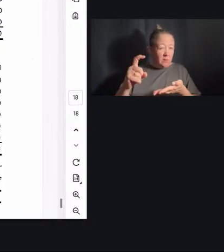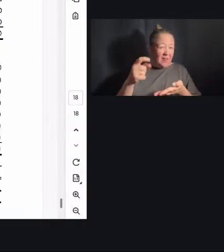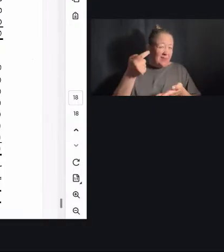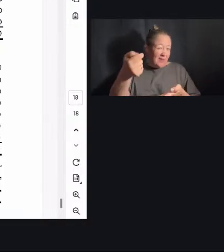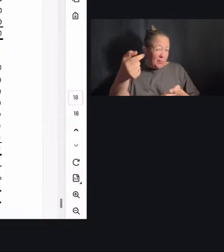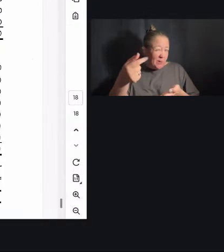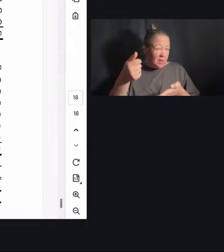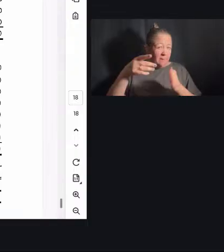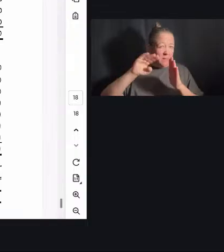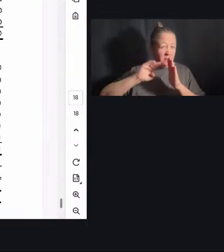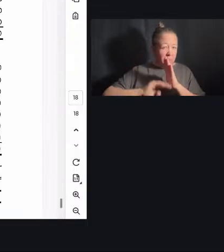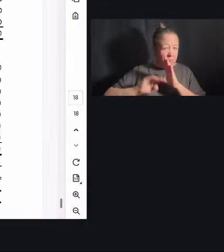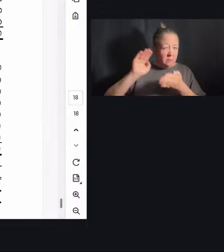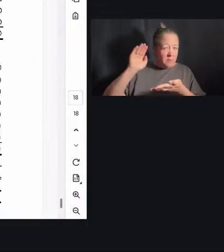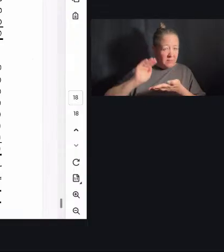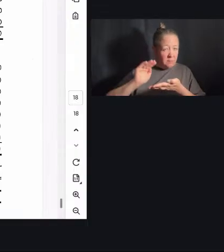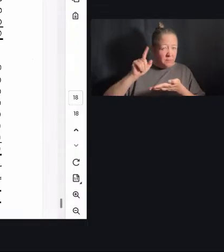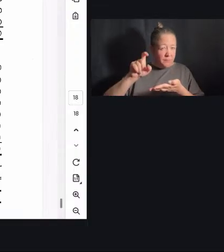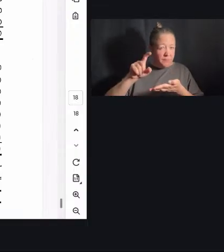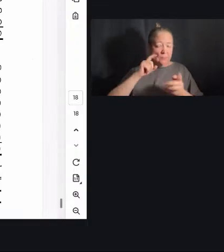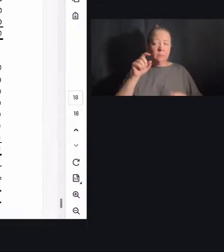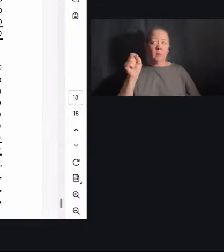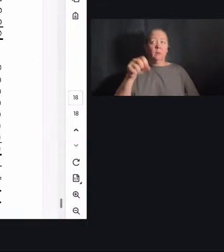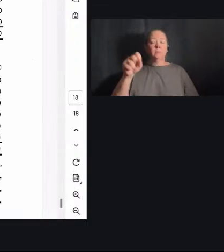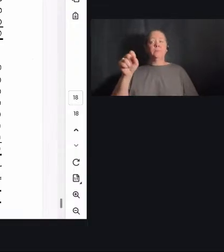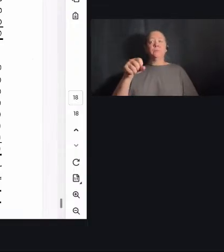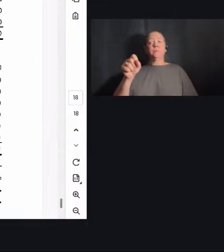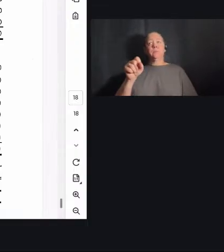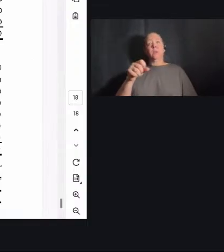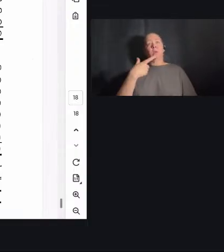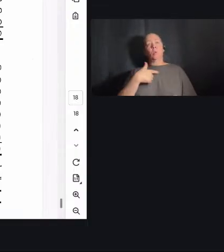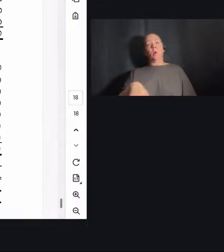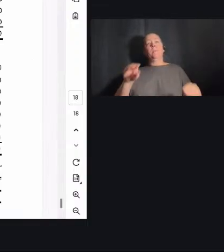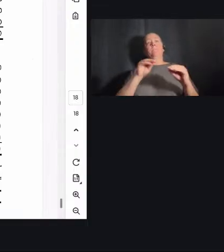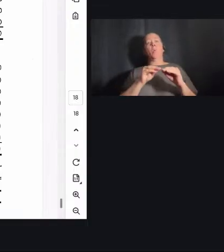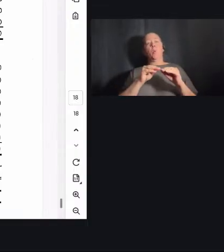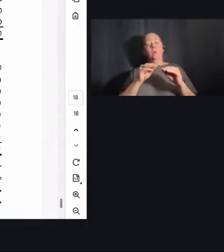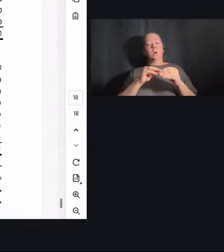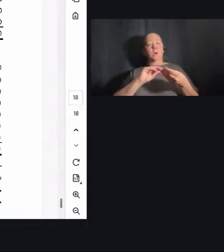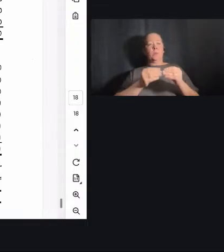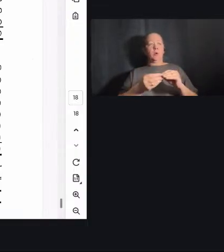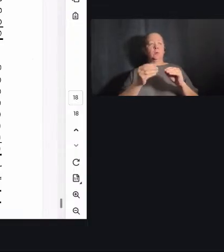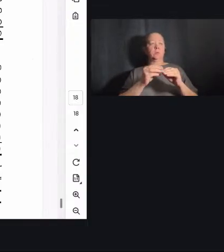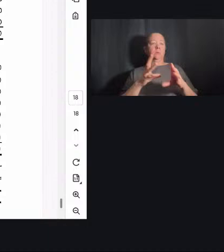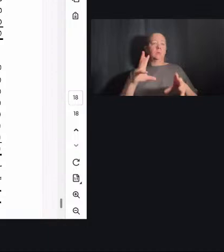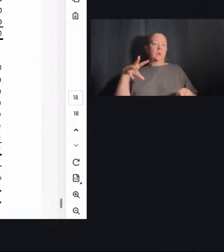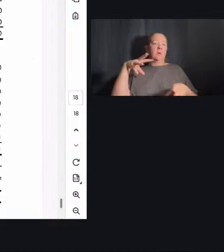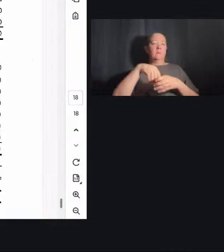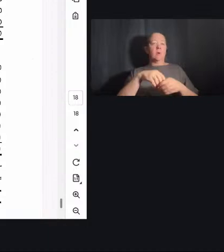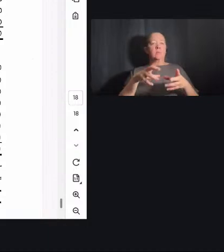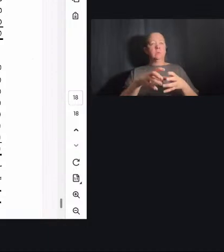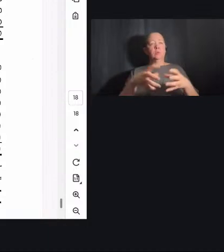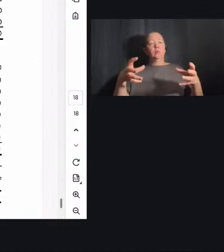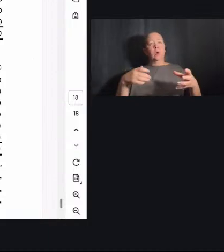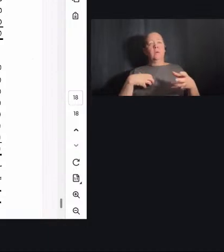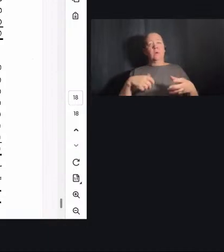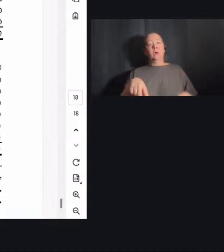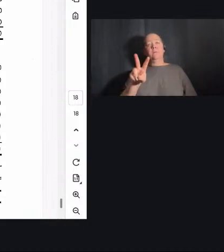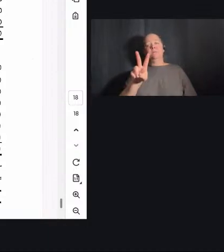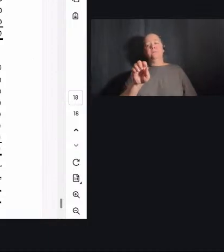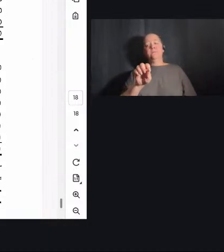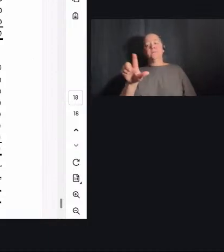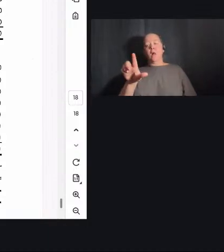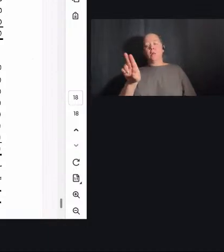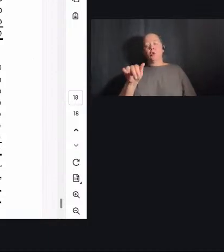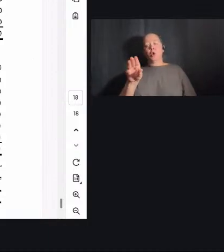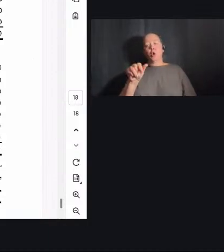correct? Correct. As Okay. you get some numbers, you do get a volume discount. Okay. I wouldn't say it's huge, but also a one-off, I think is going to be